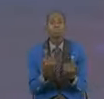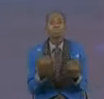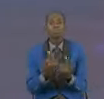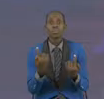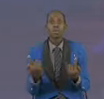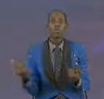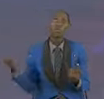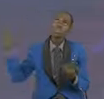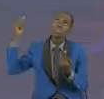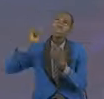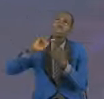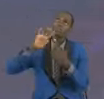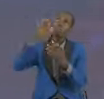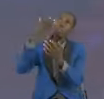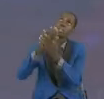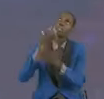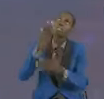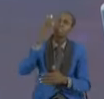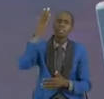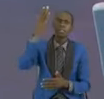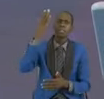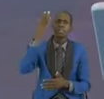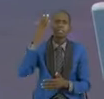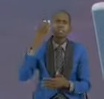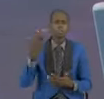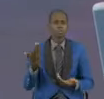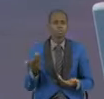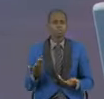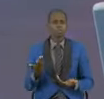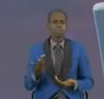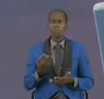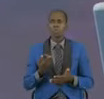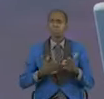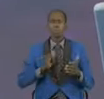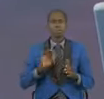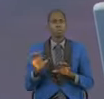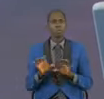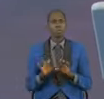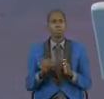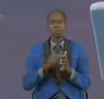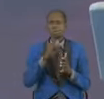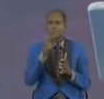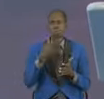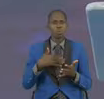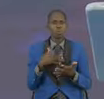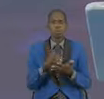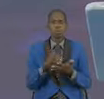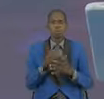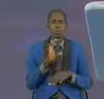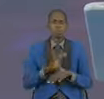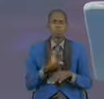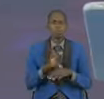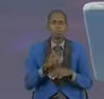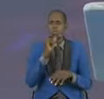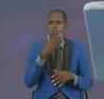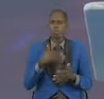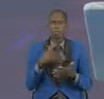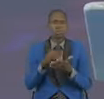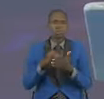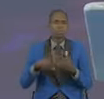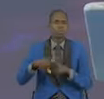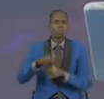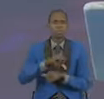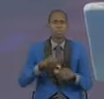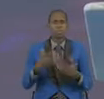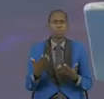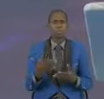there yonder. What could I do? It wasn't my fellowship. It wasn't my ministry. It wasn't my congregation. They invited